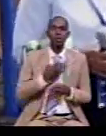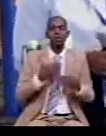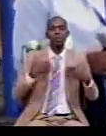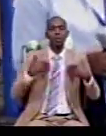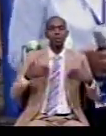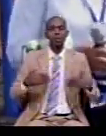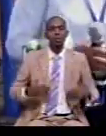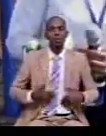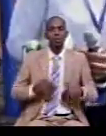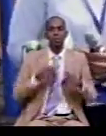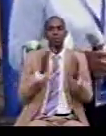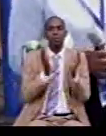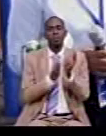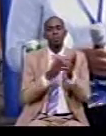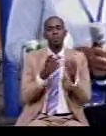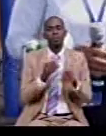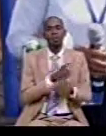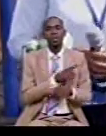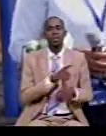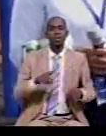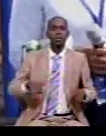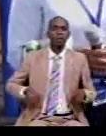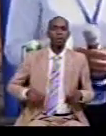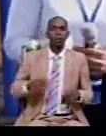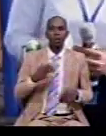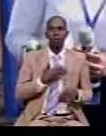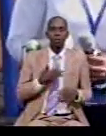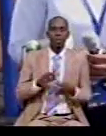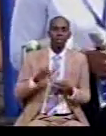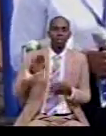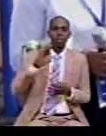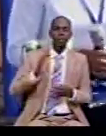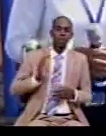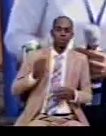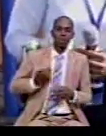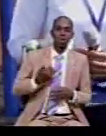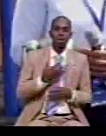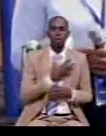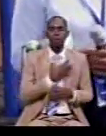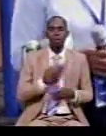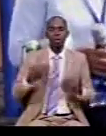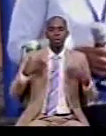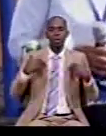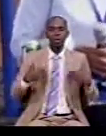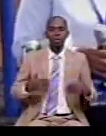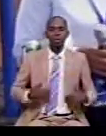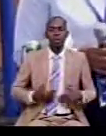Spirit, soul, and body, shout hallelujah.